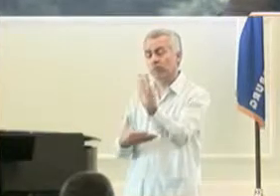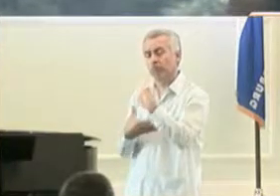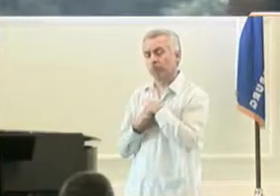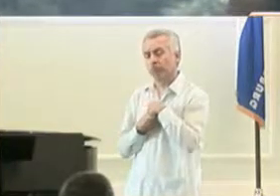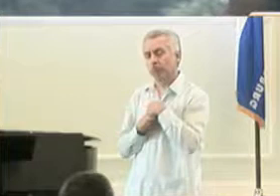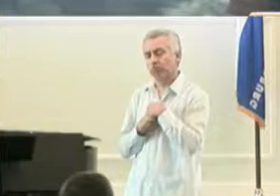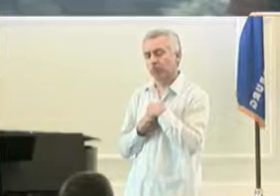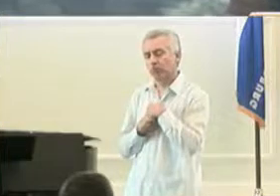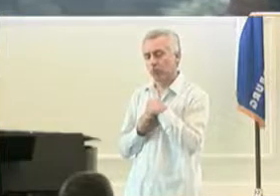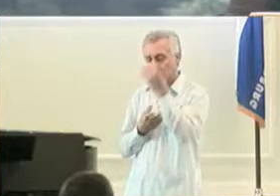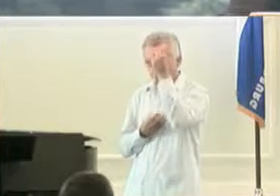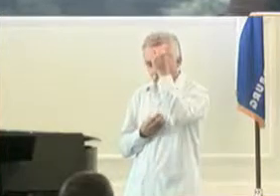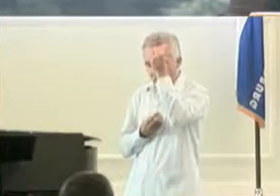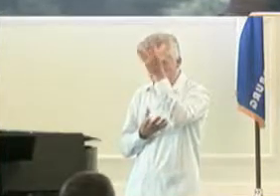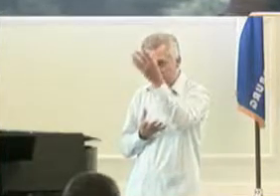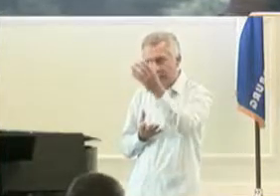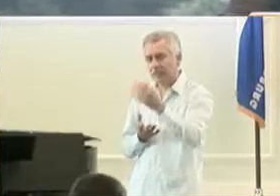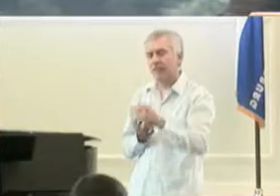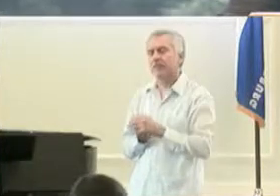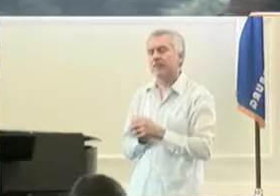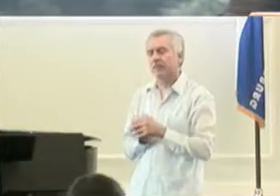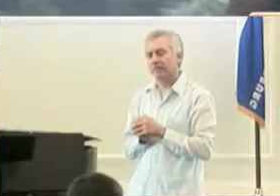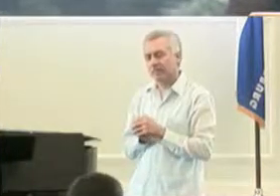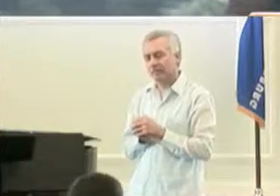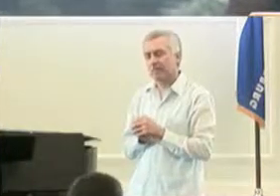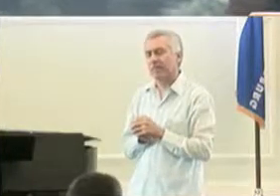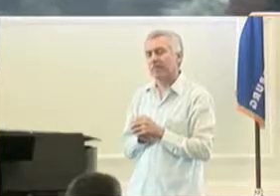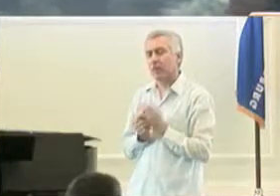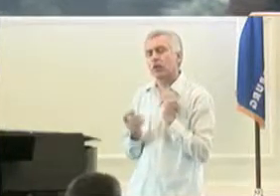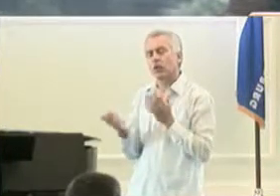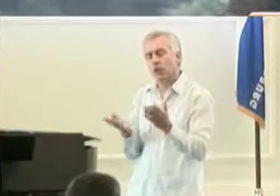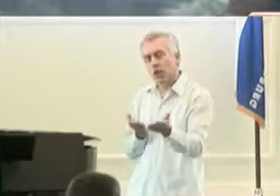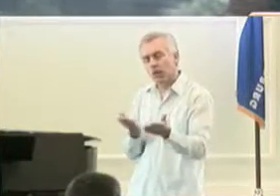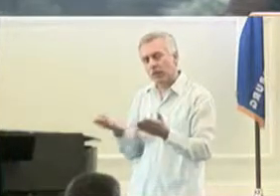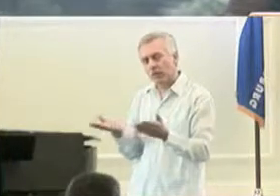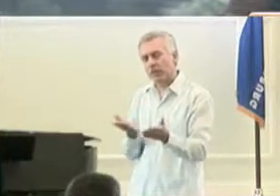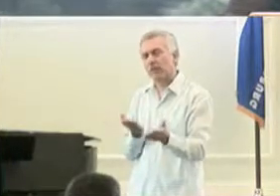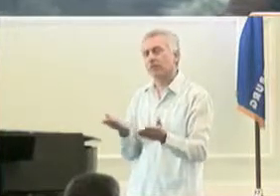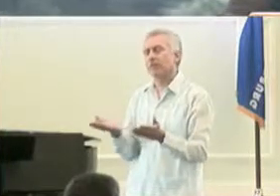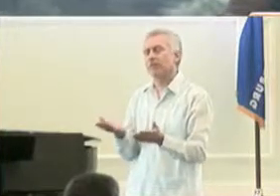You call us to obedience. You call us to serve you.